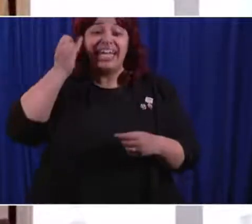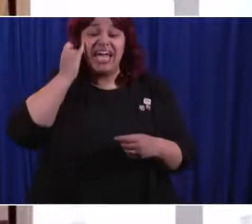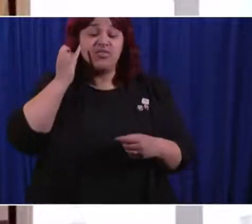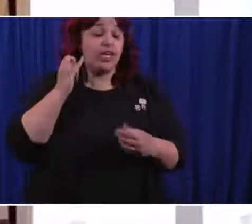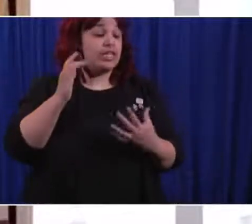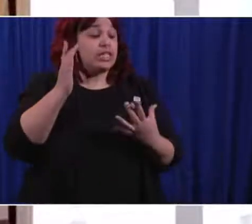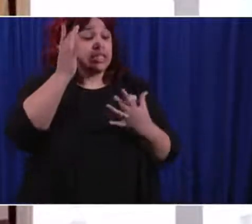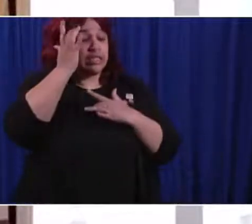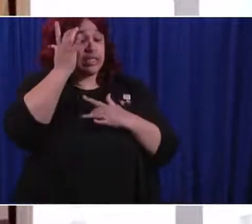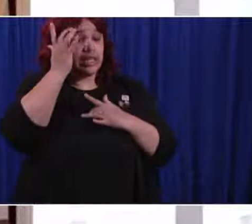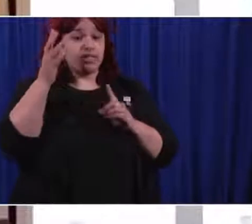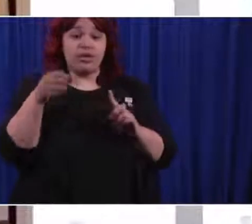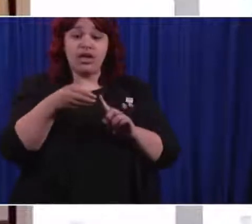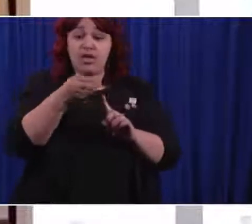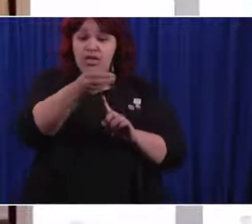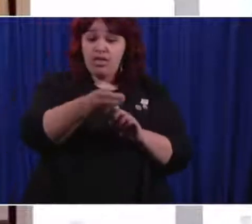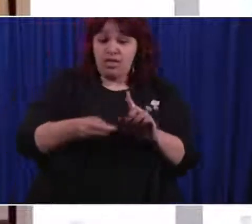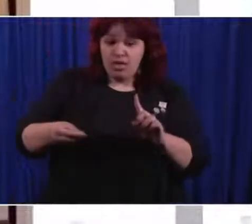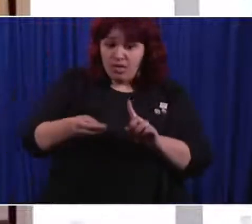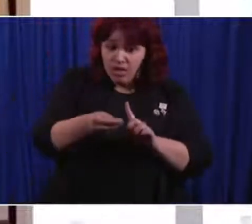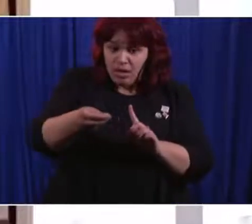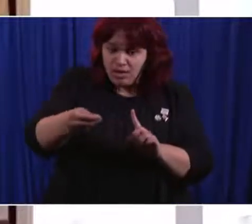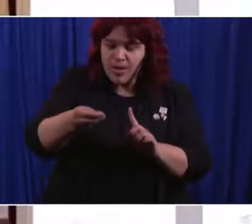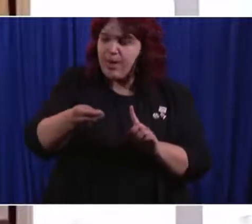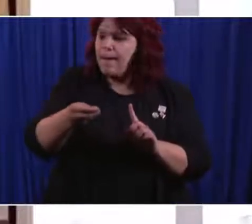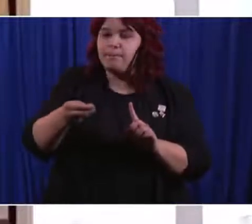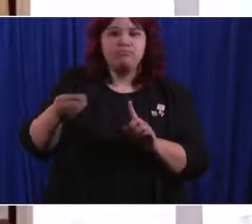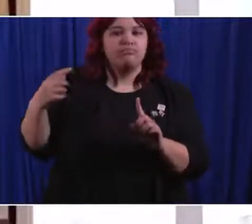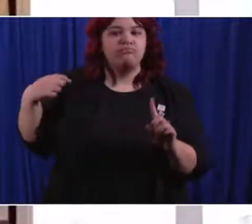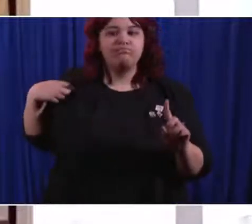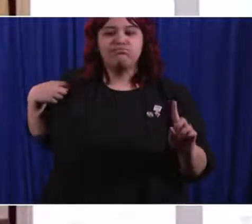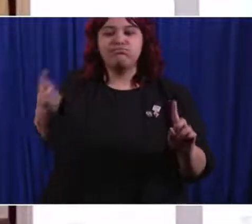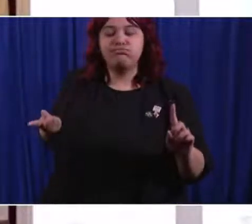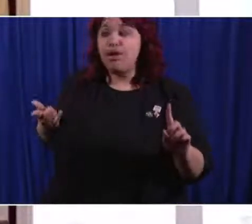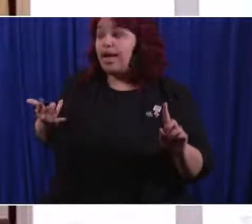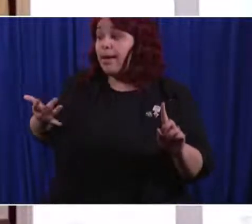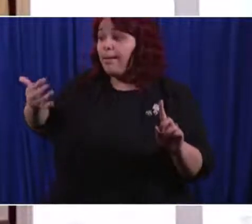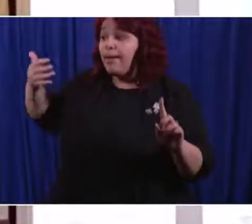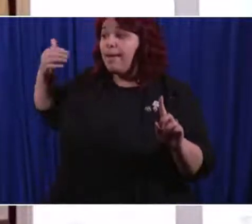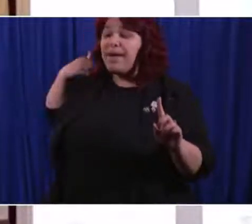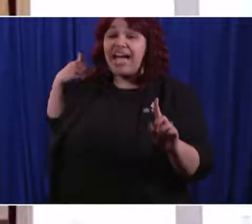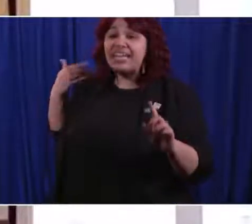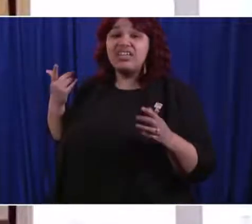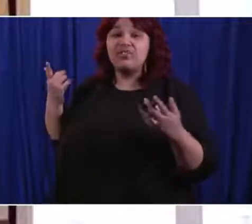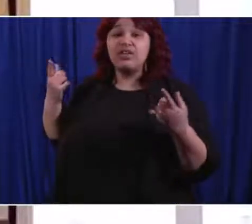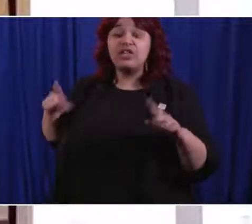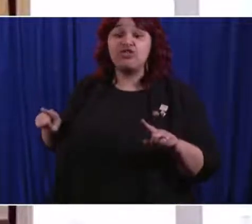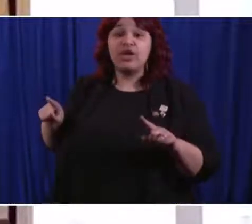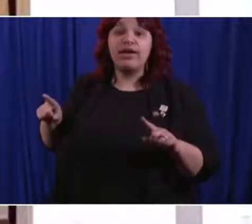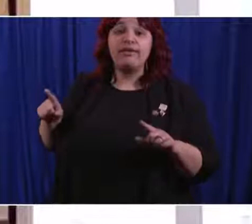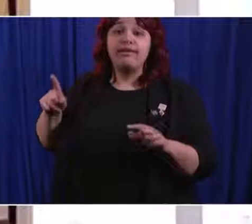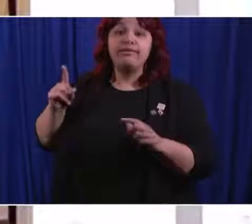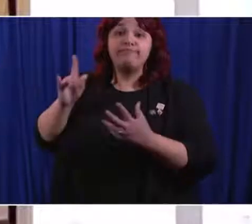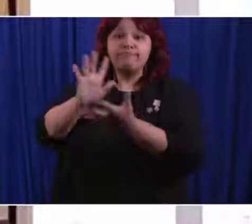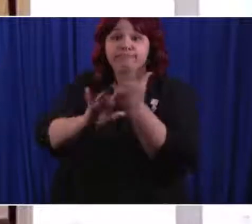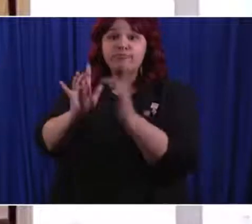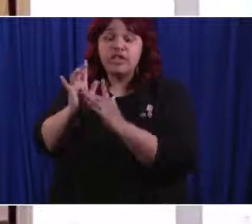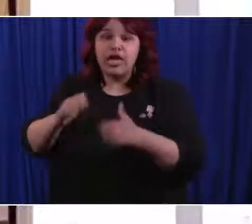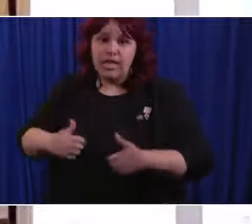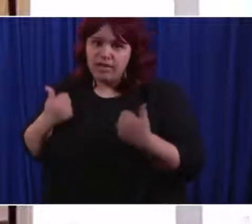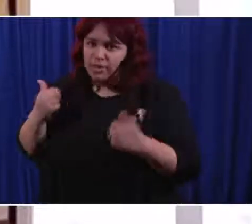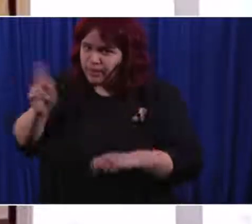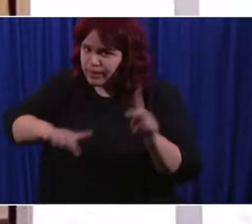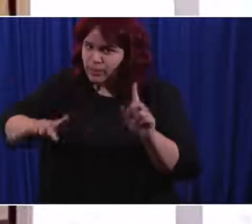not surprisingly, they have a very long history dating all the way back to biblical times. Isolation and quarantine really